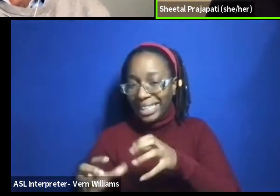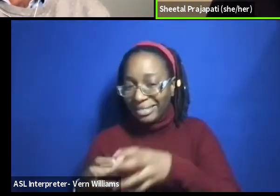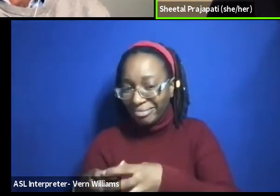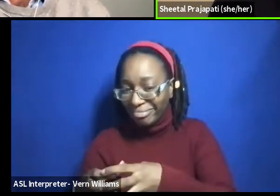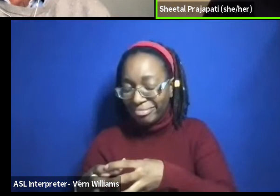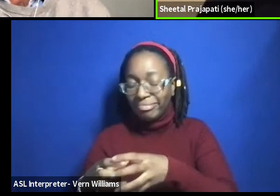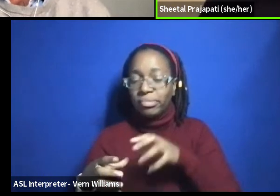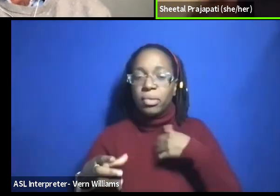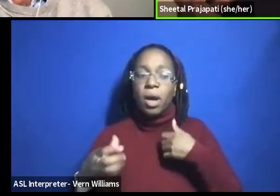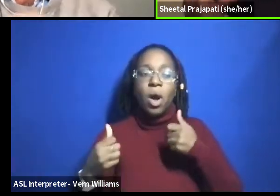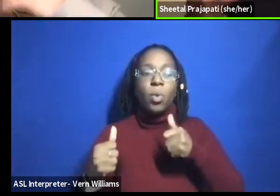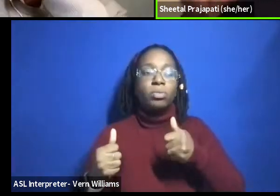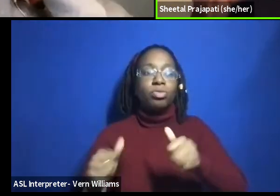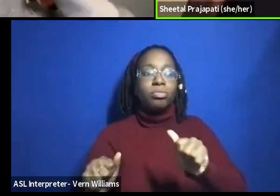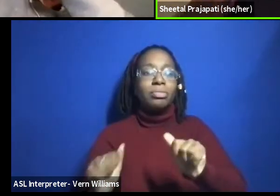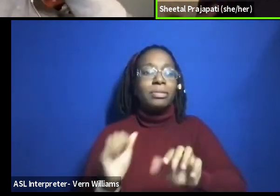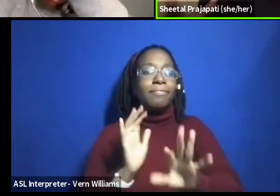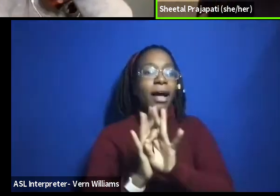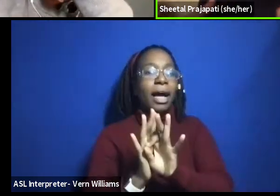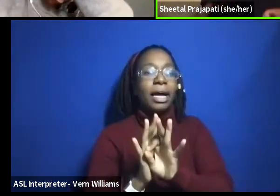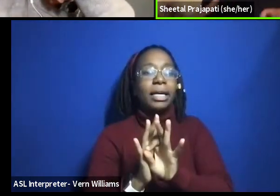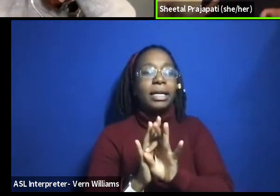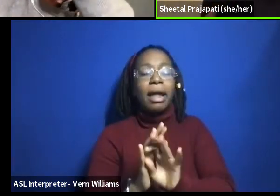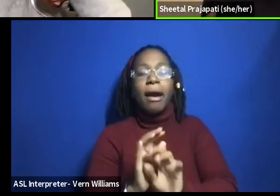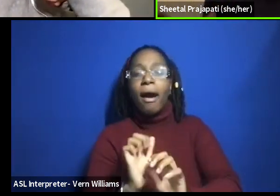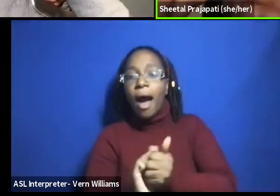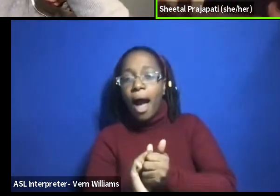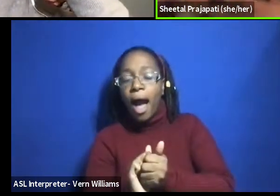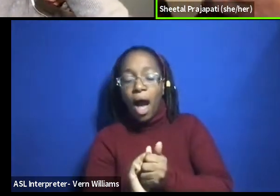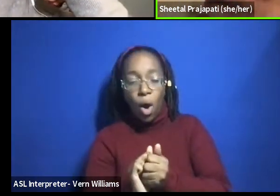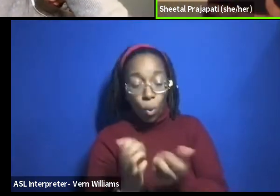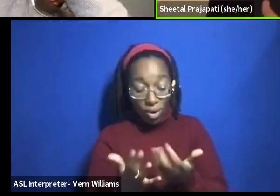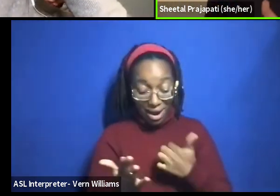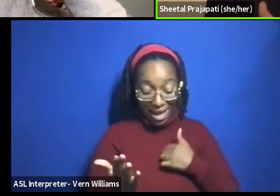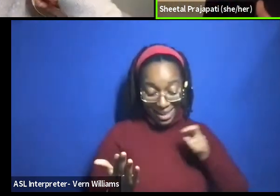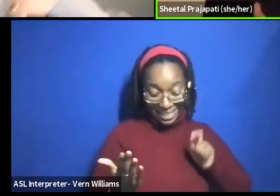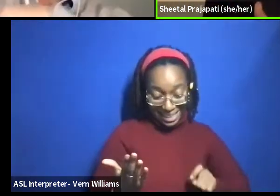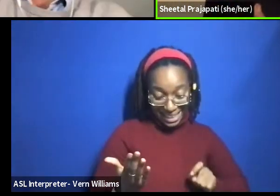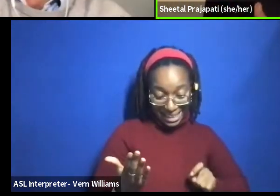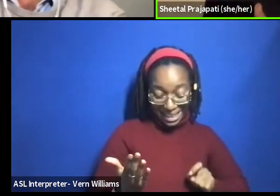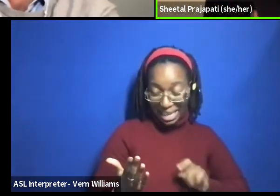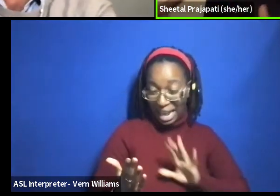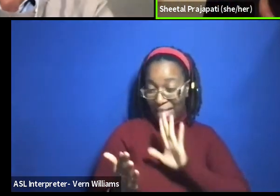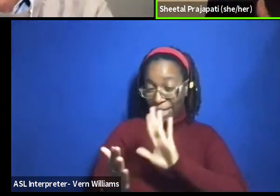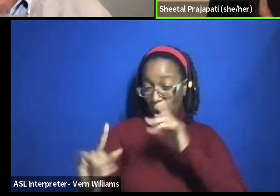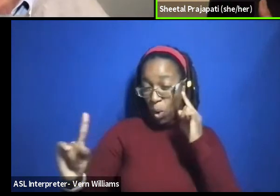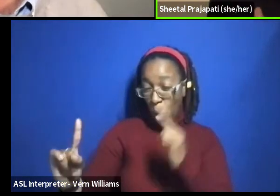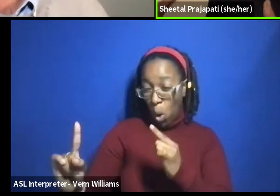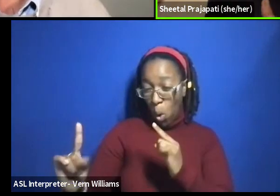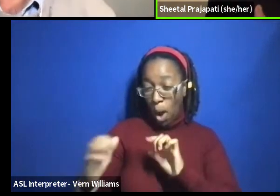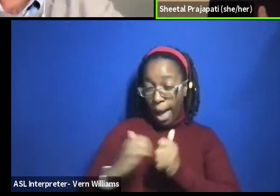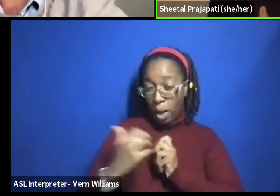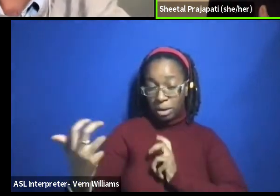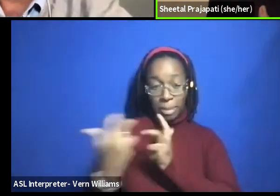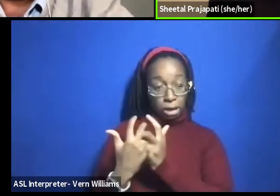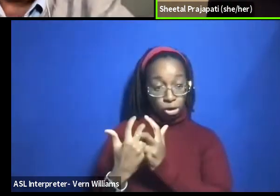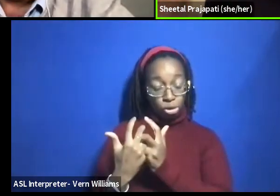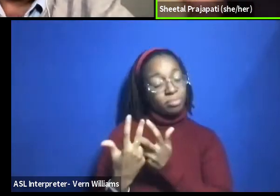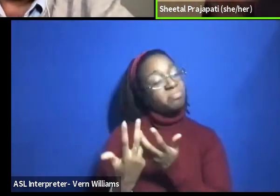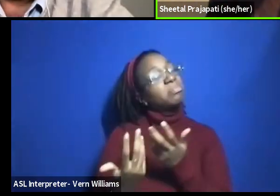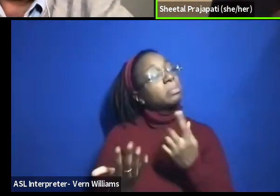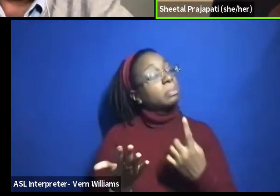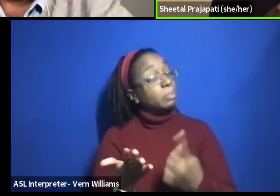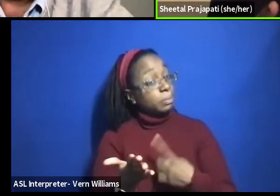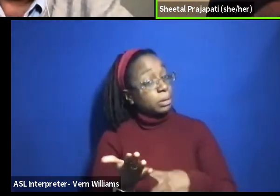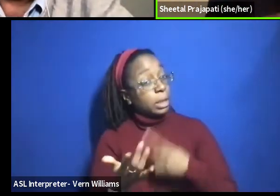to find ways to kind of embed what I needed into meeting their larger set of goals. And sometimes that worked and sometimes that didn't.